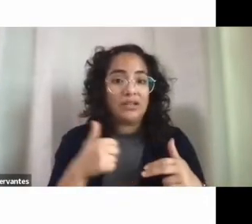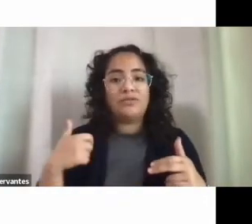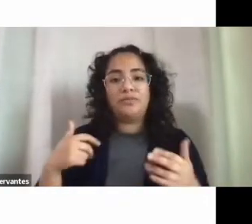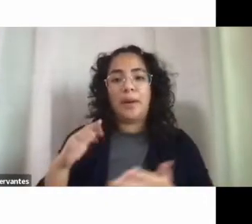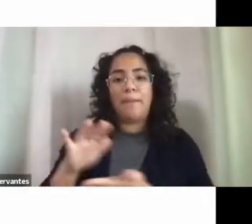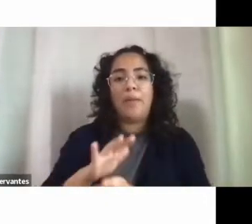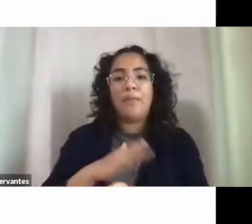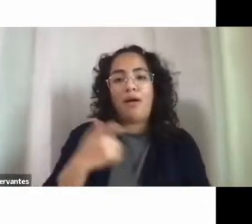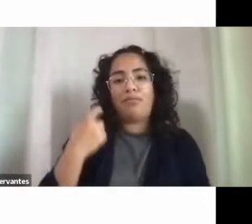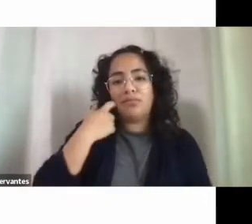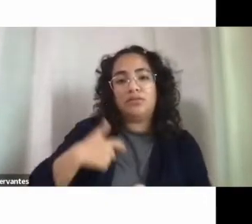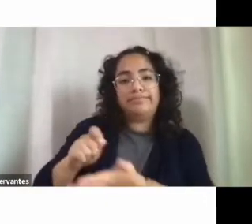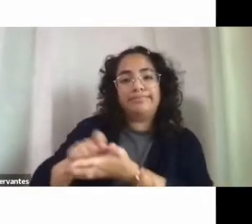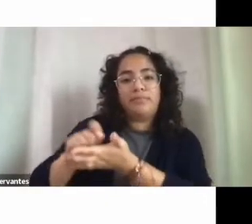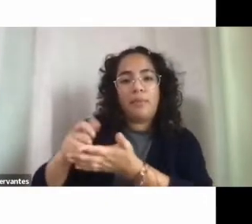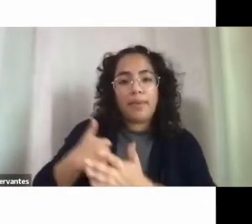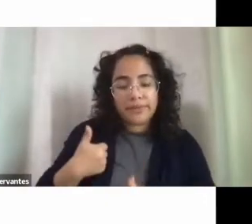ago,